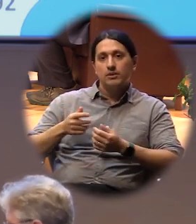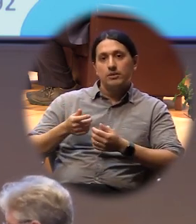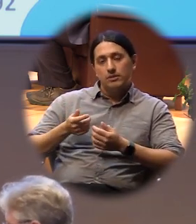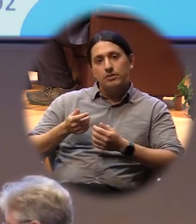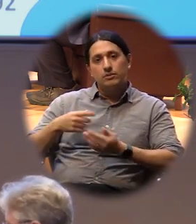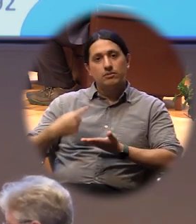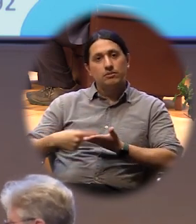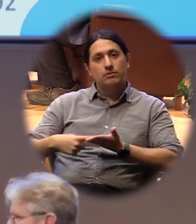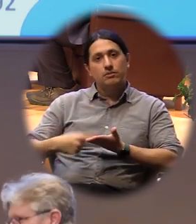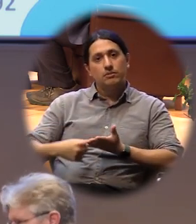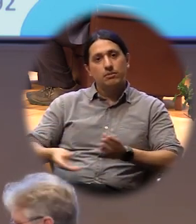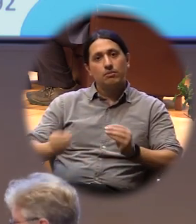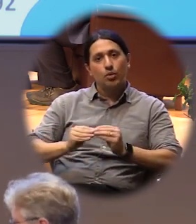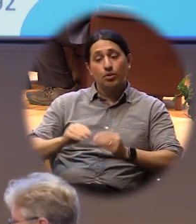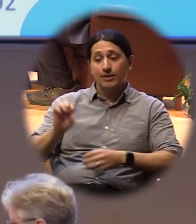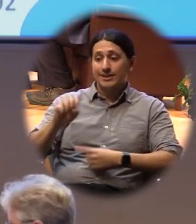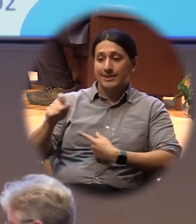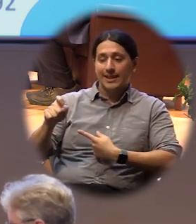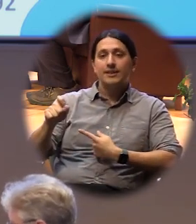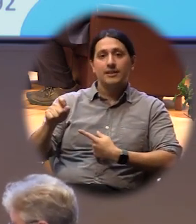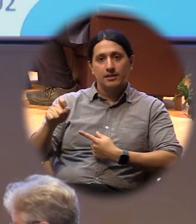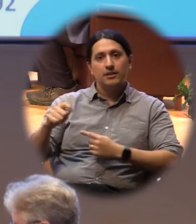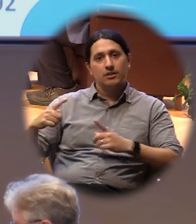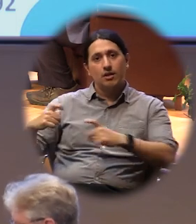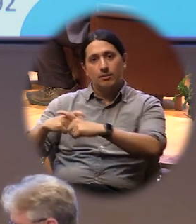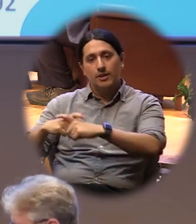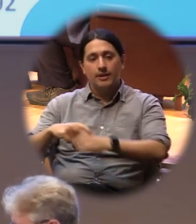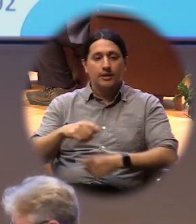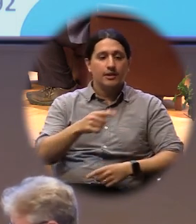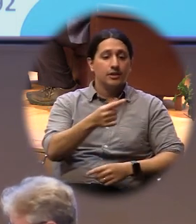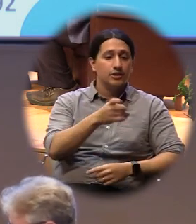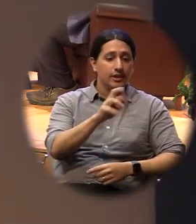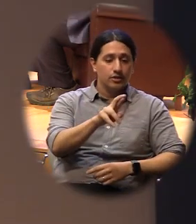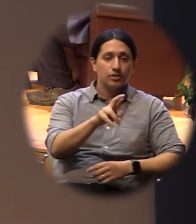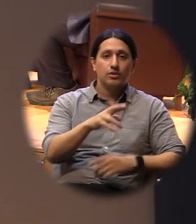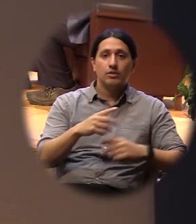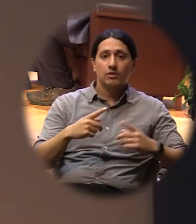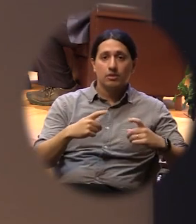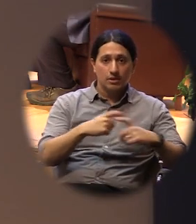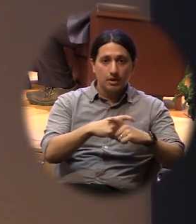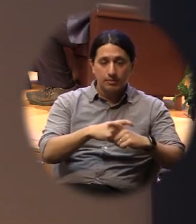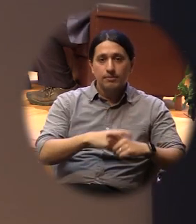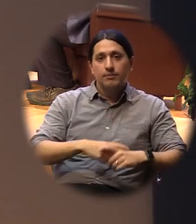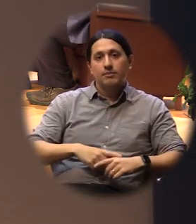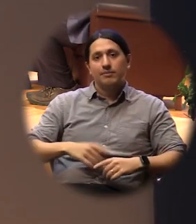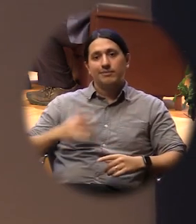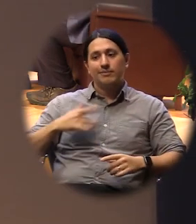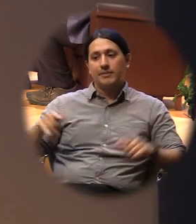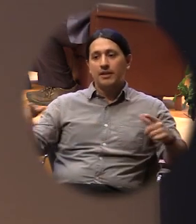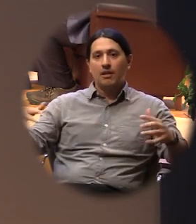is complicated, and also gender is complicated, and as Anne said, often intermingled.